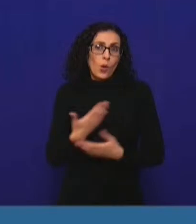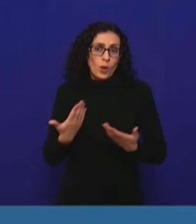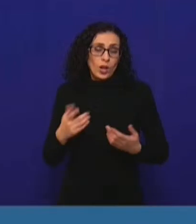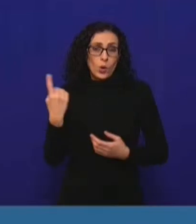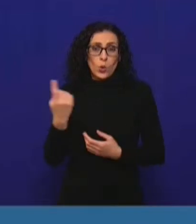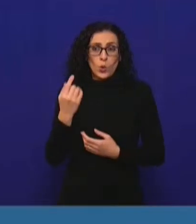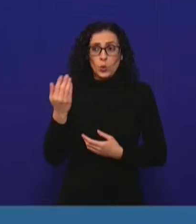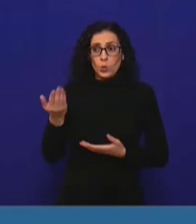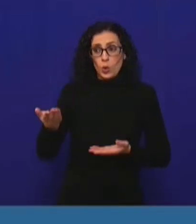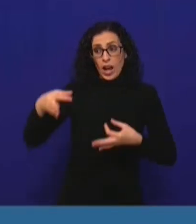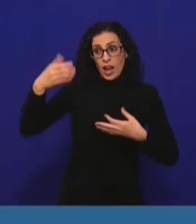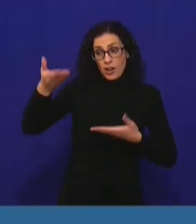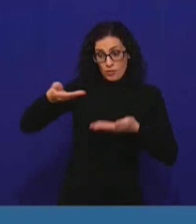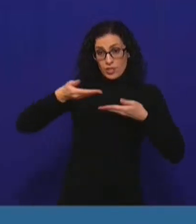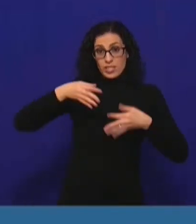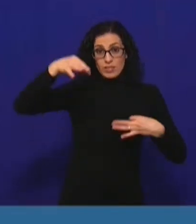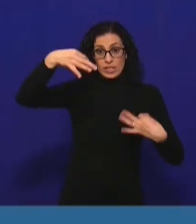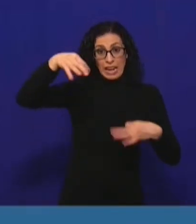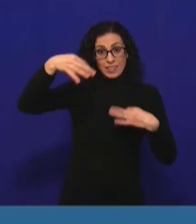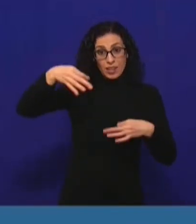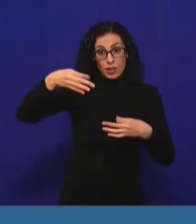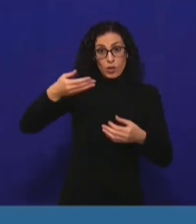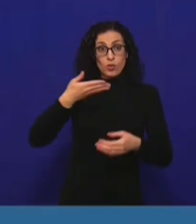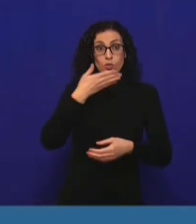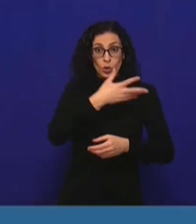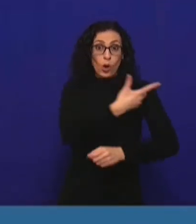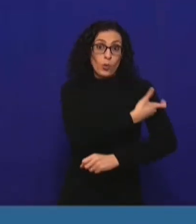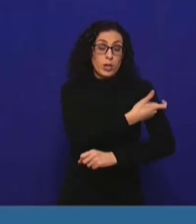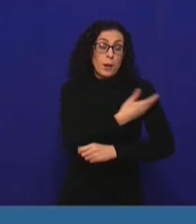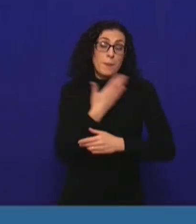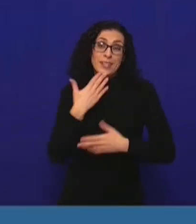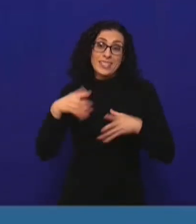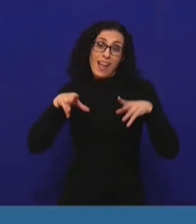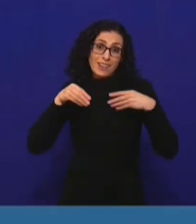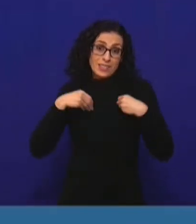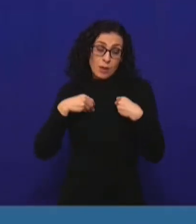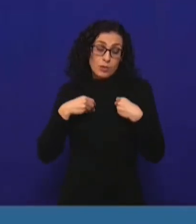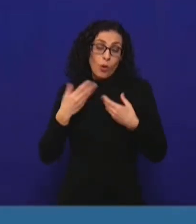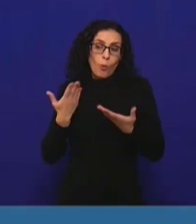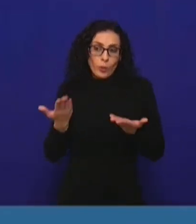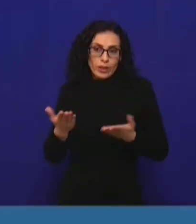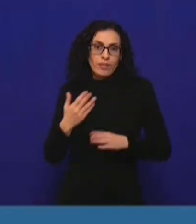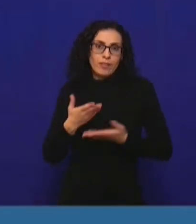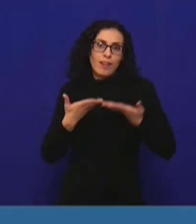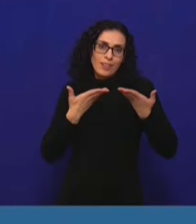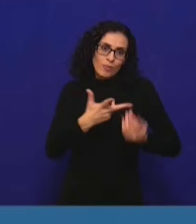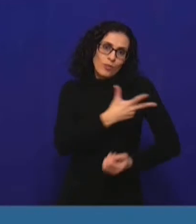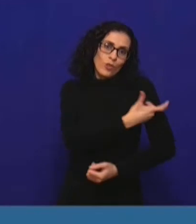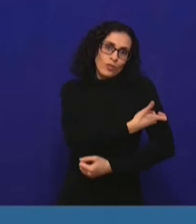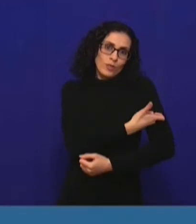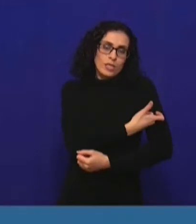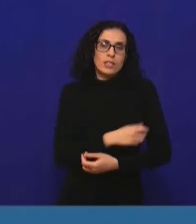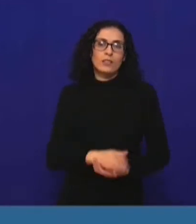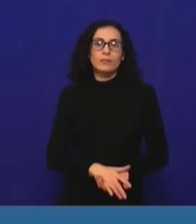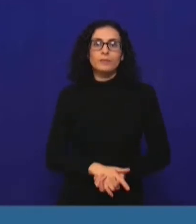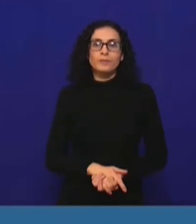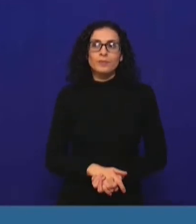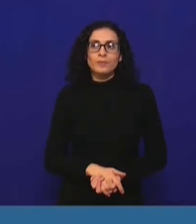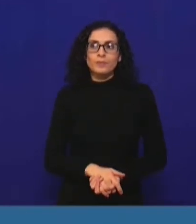who is invited to come for the vaccination to accept this invitation so we can provide you with the vaccination. Thank you.